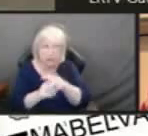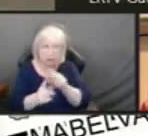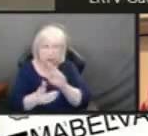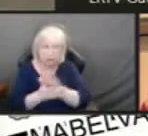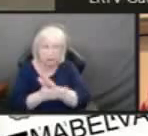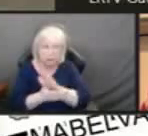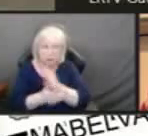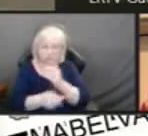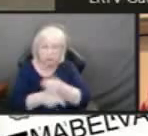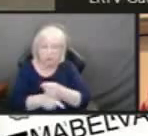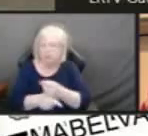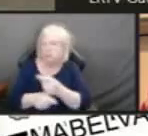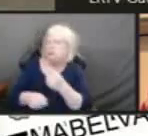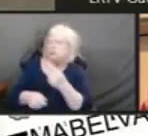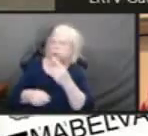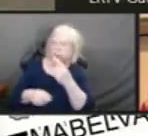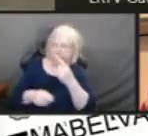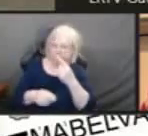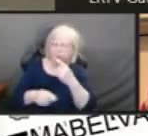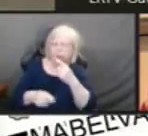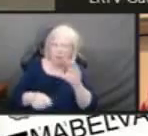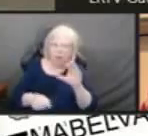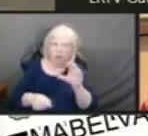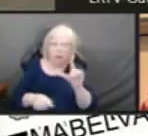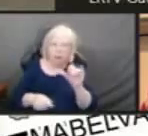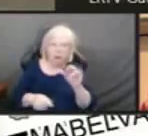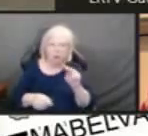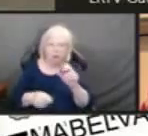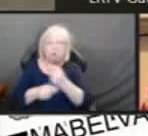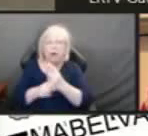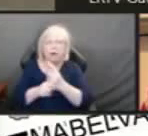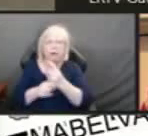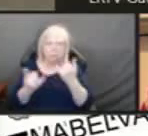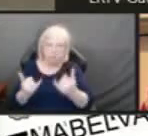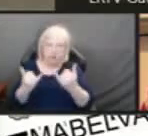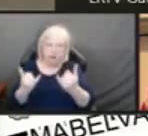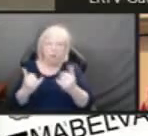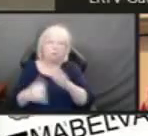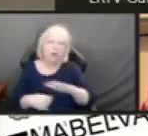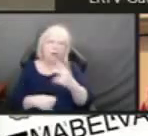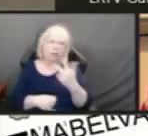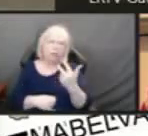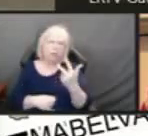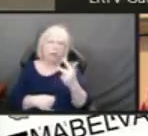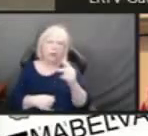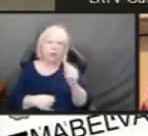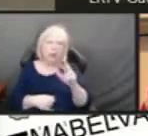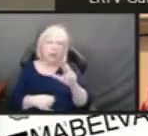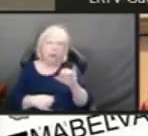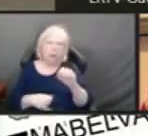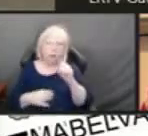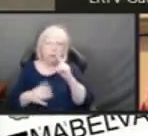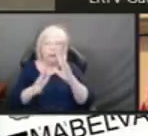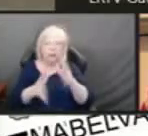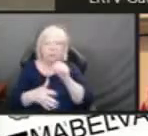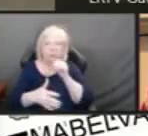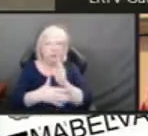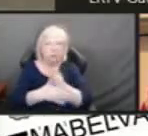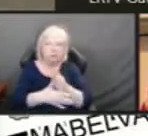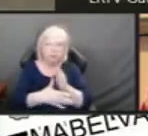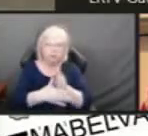That's correct. Right now, it's about 13 acres. It's going to be left over from what